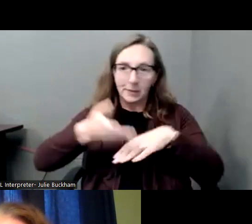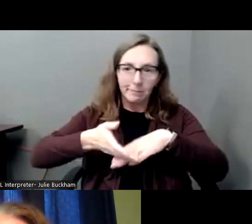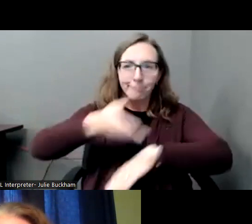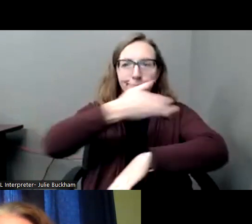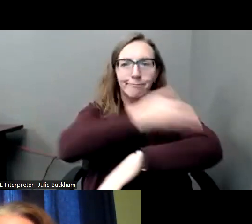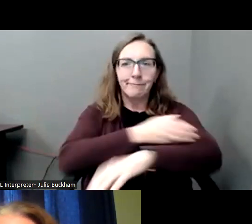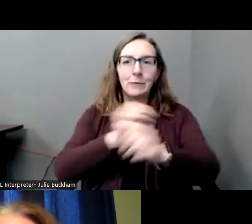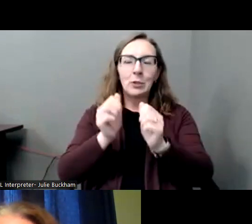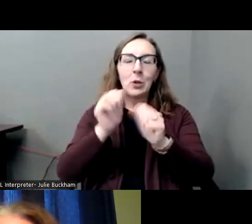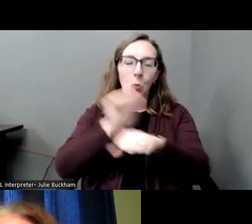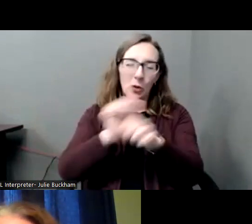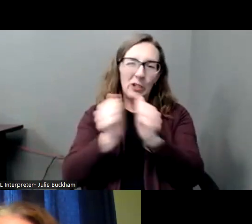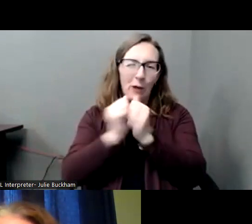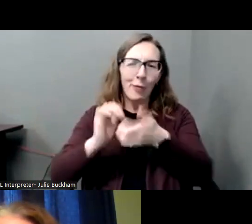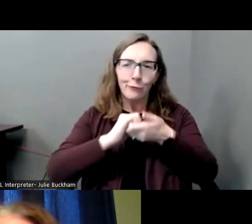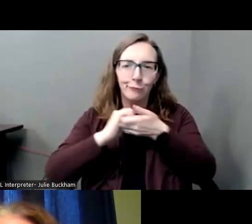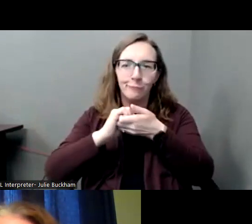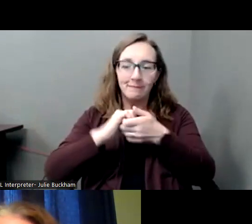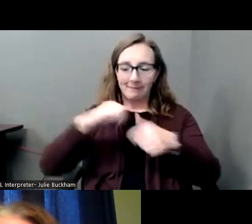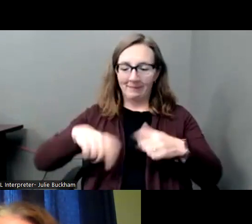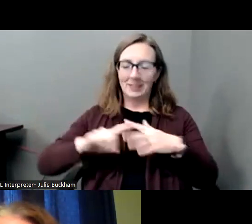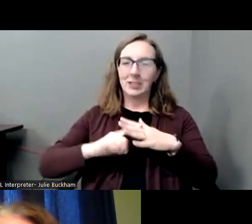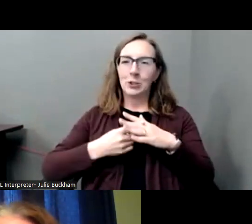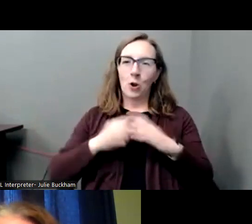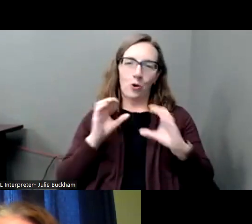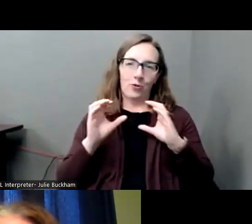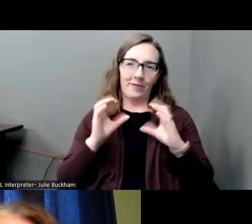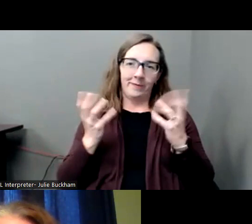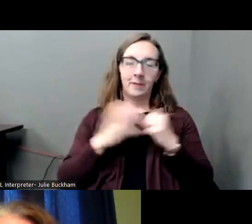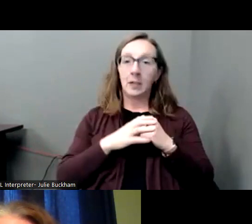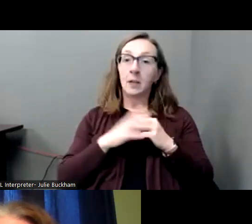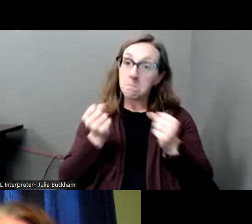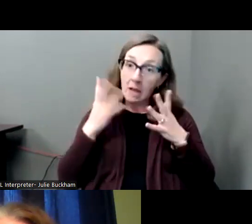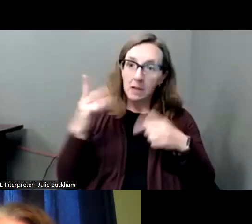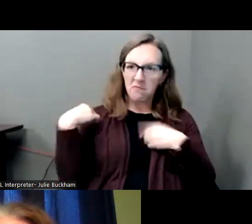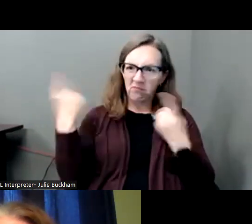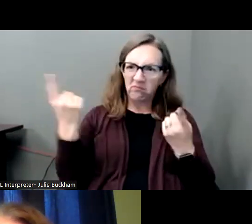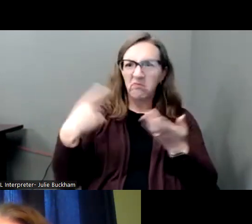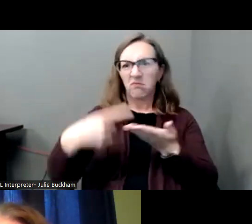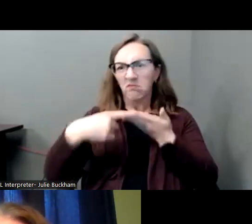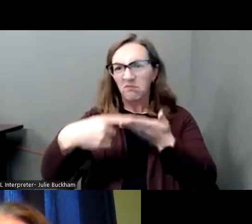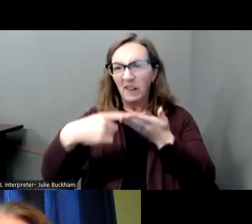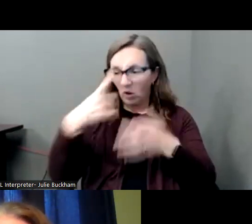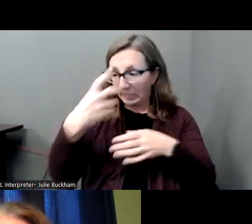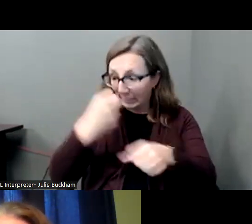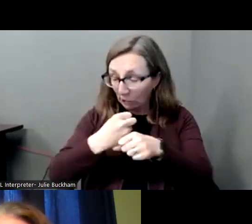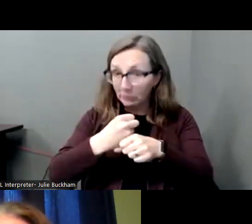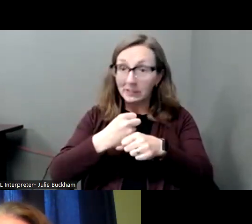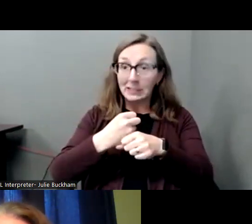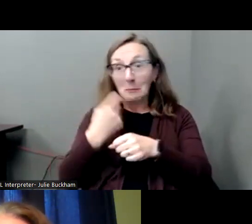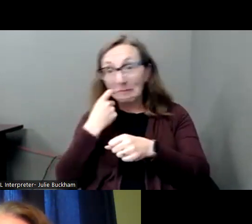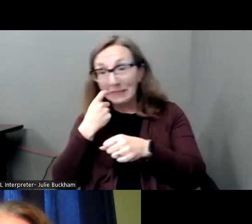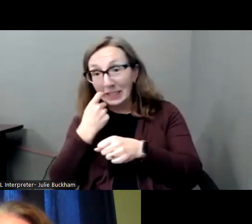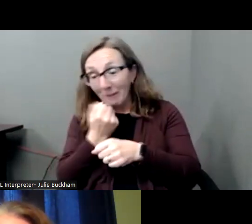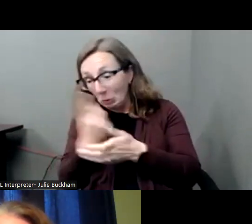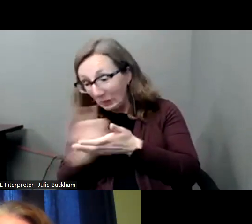And today is just part of our conversation. Many of us have been in conversation for years, some for weeks, some for days. But this